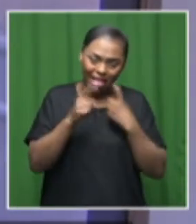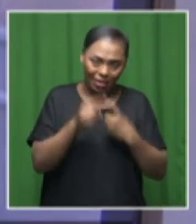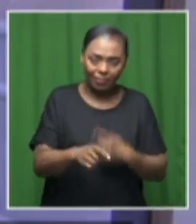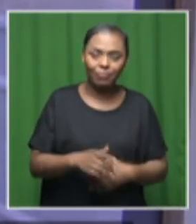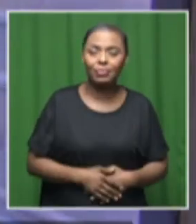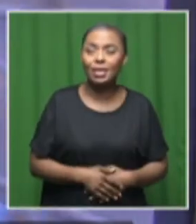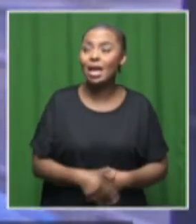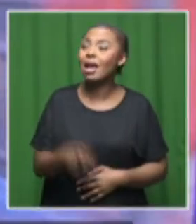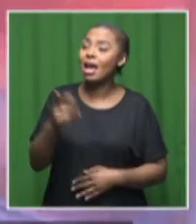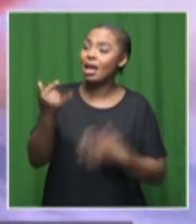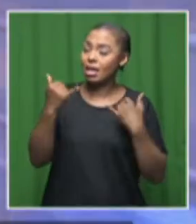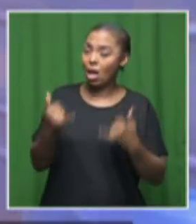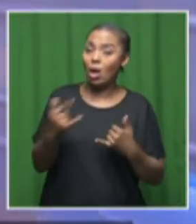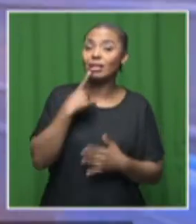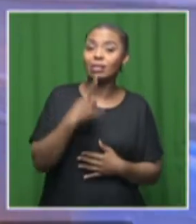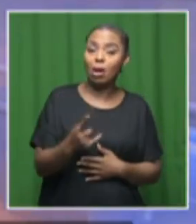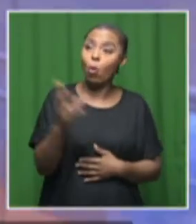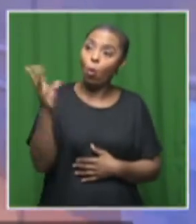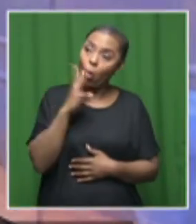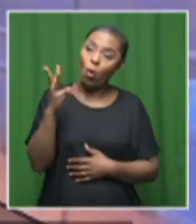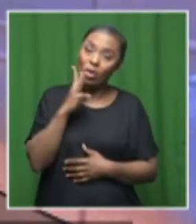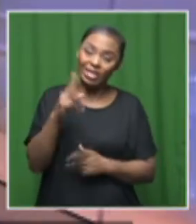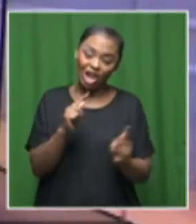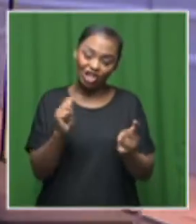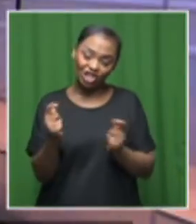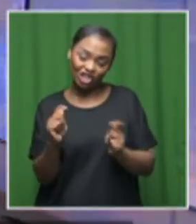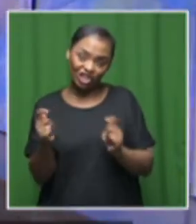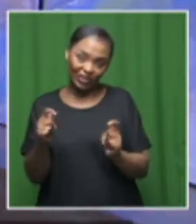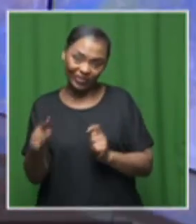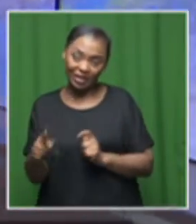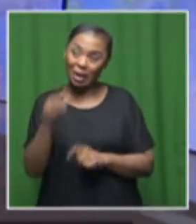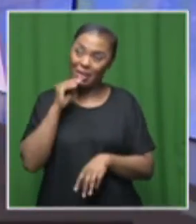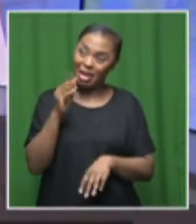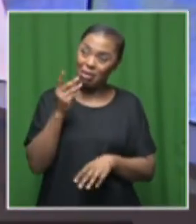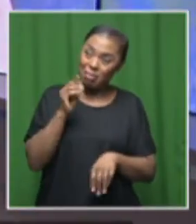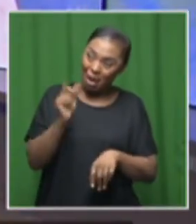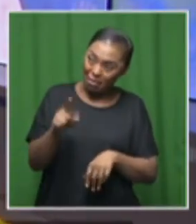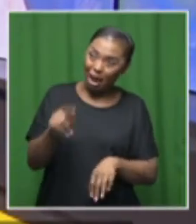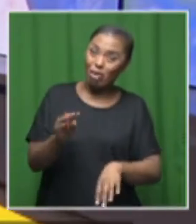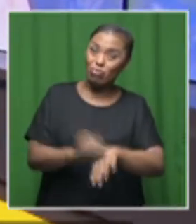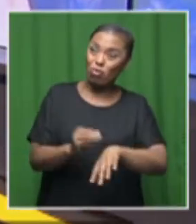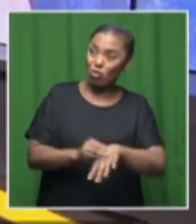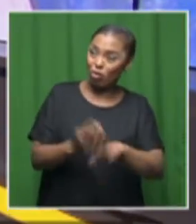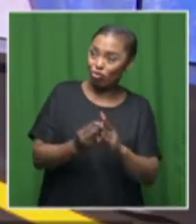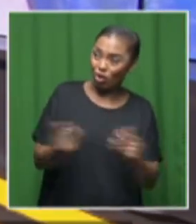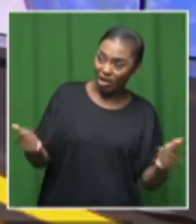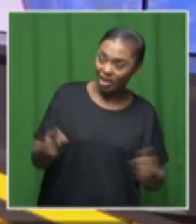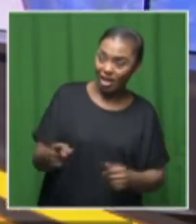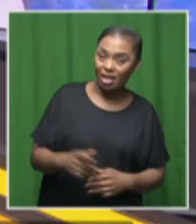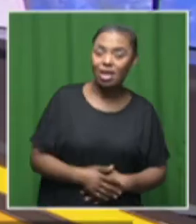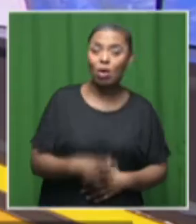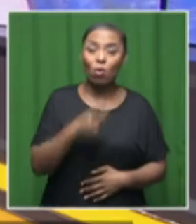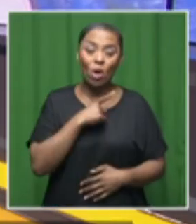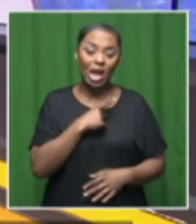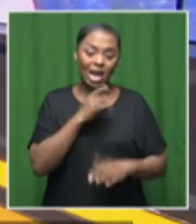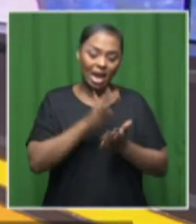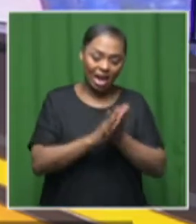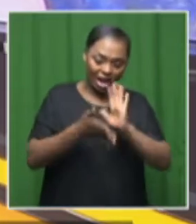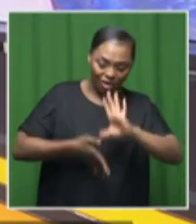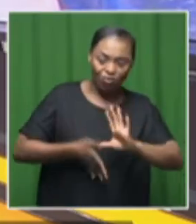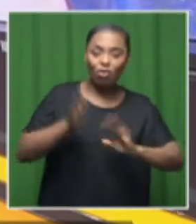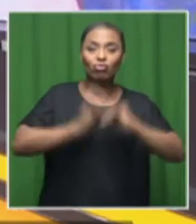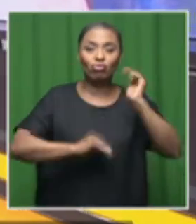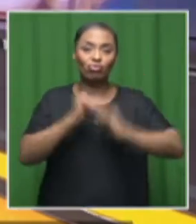the immediate solution. Again, the problem is the maintenance of that infrastructure that